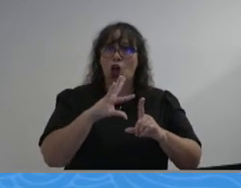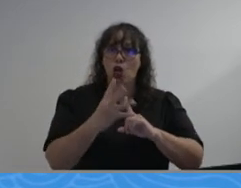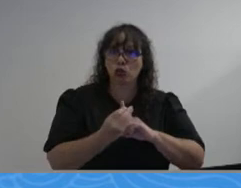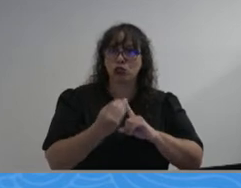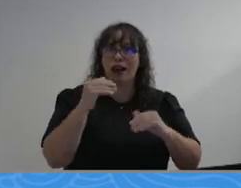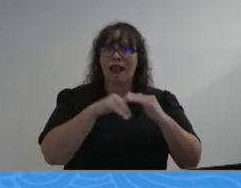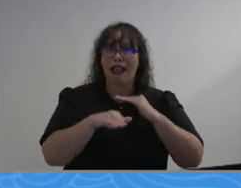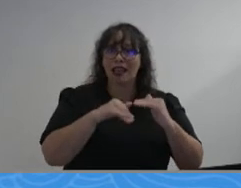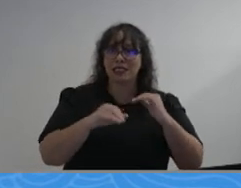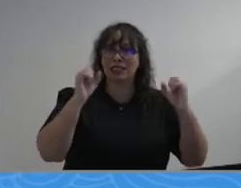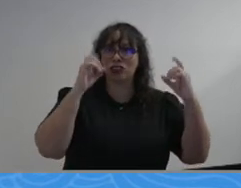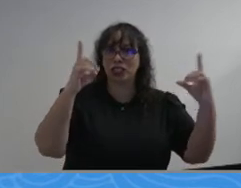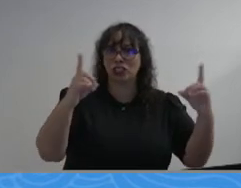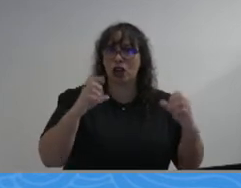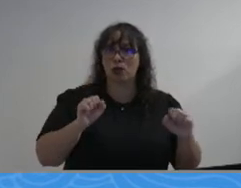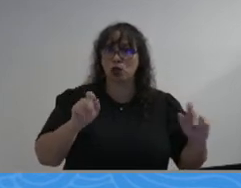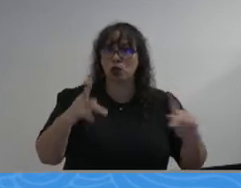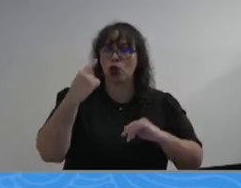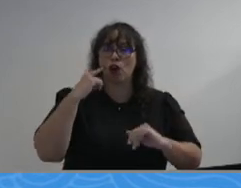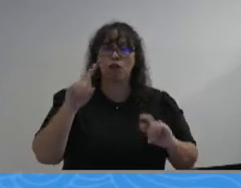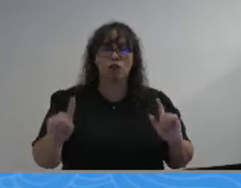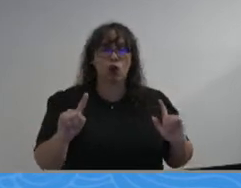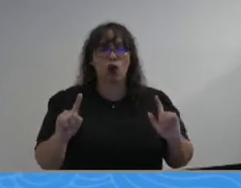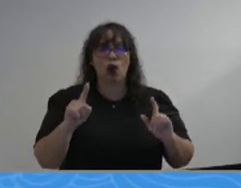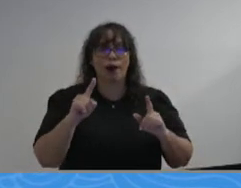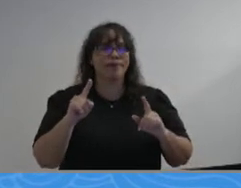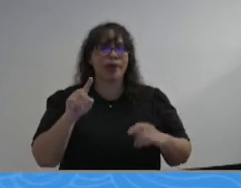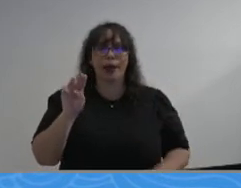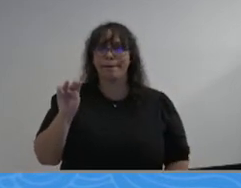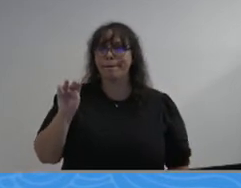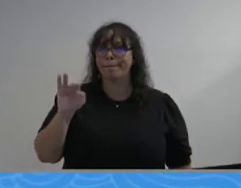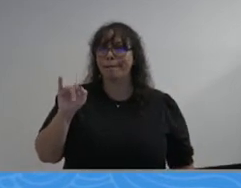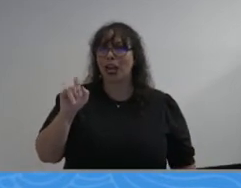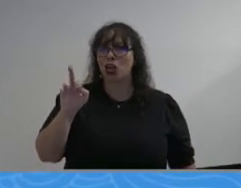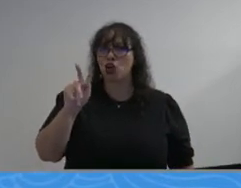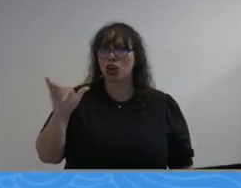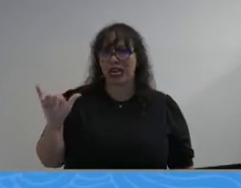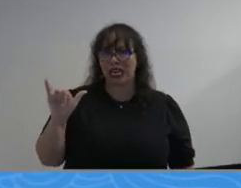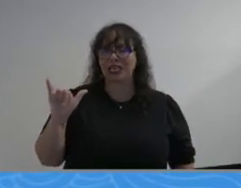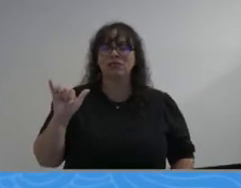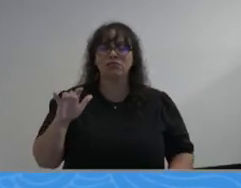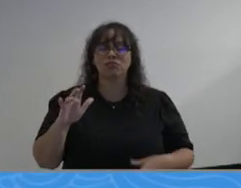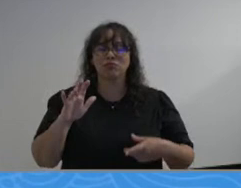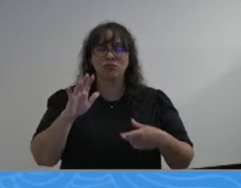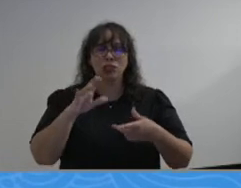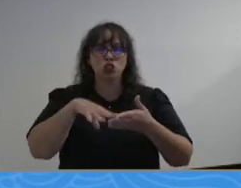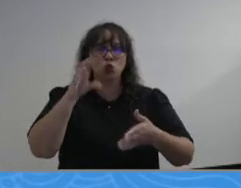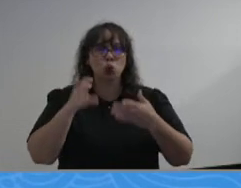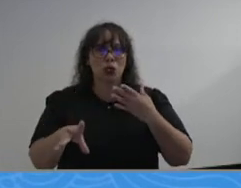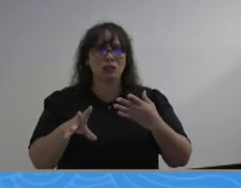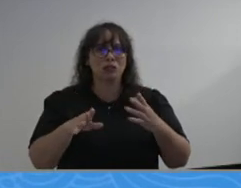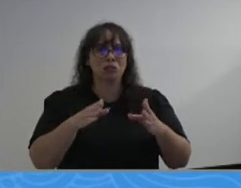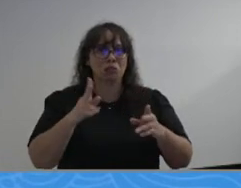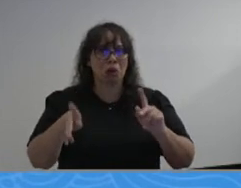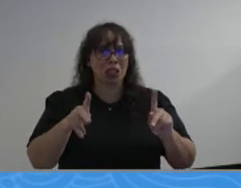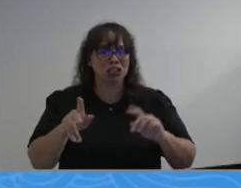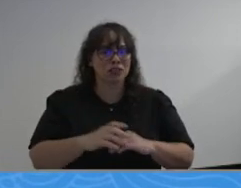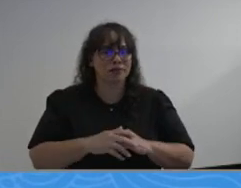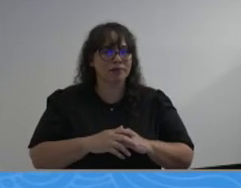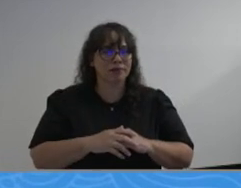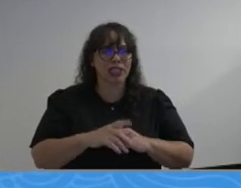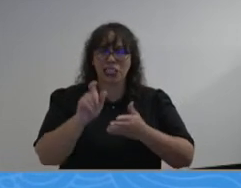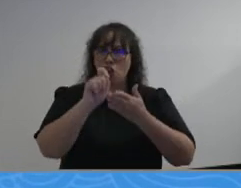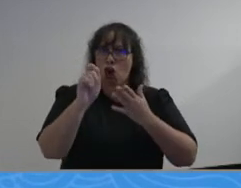educational opportunities for minoritized student populations. Dr. Howard is the author of several best-selling books,